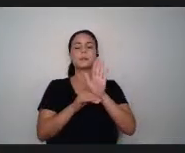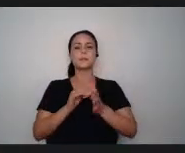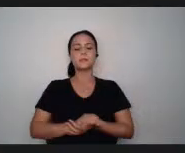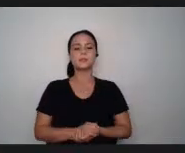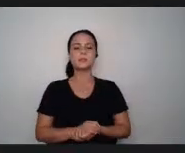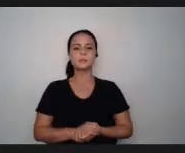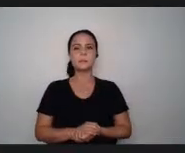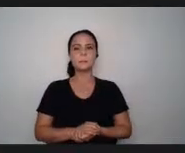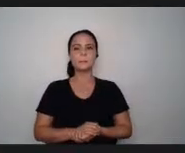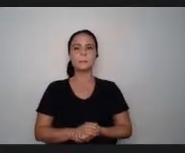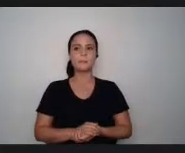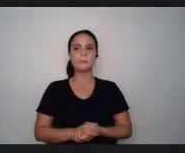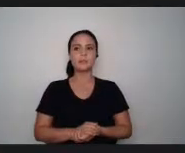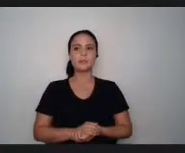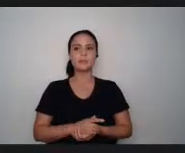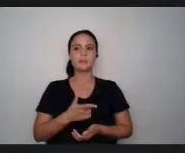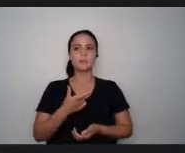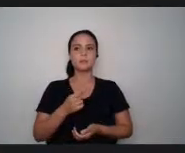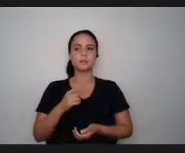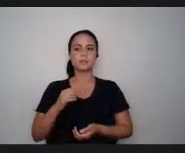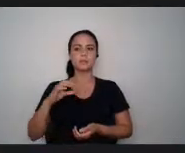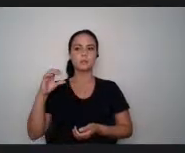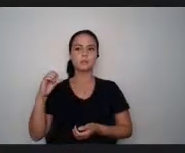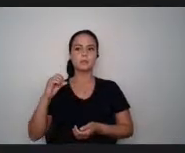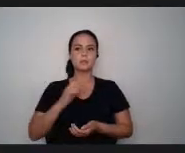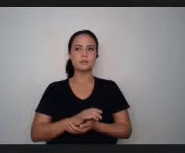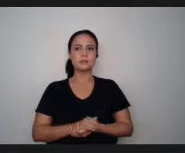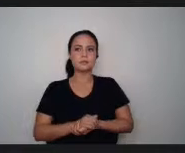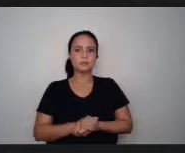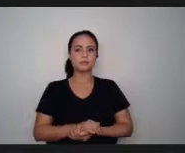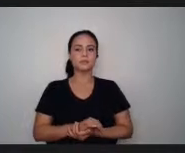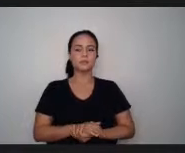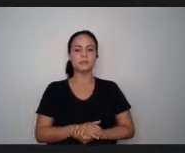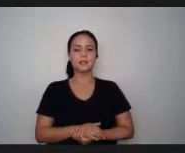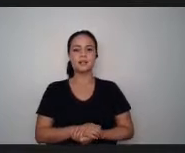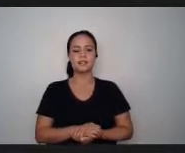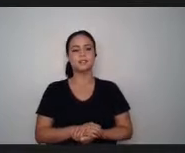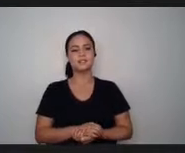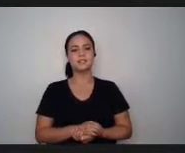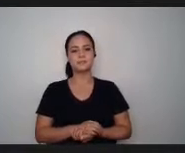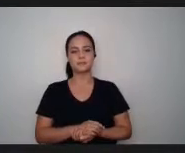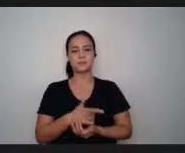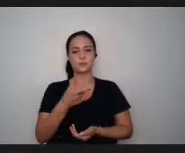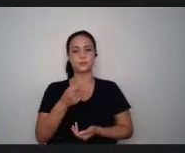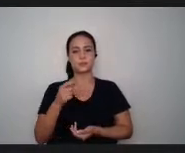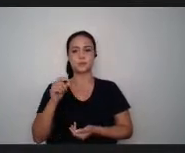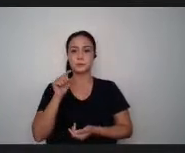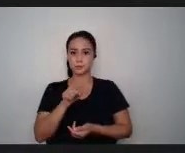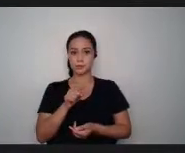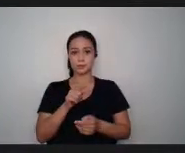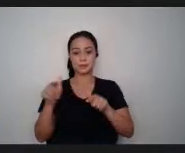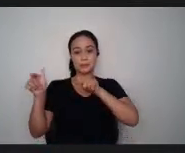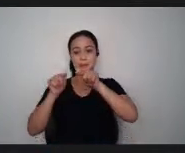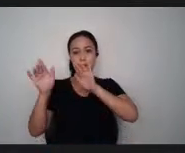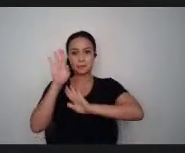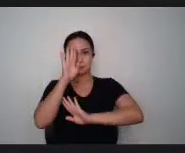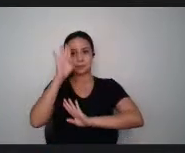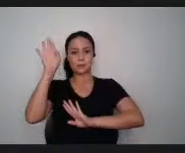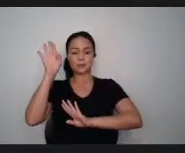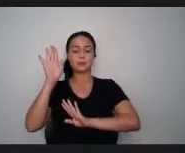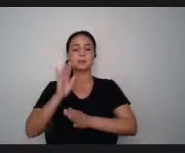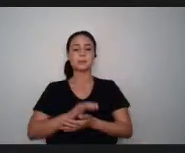in employees in these work platforms. In 2009, there was